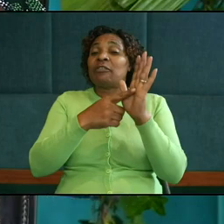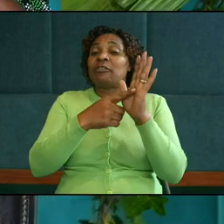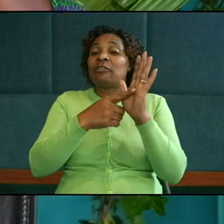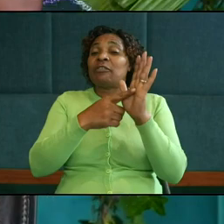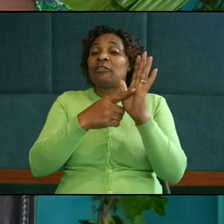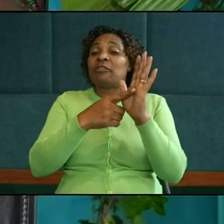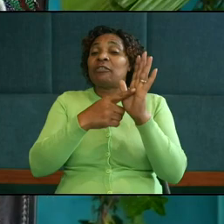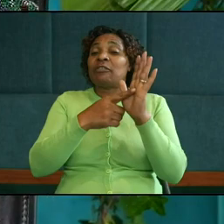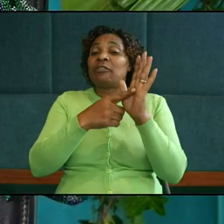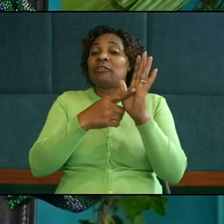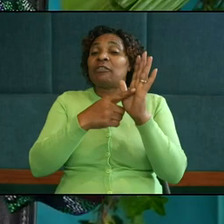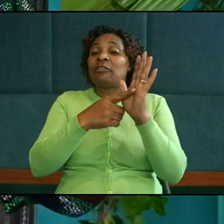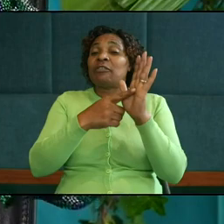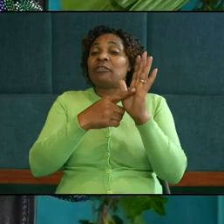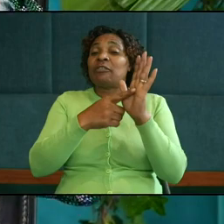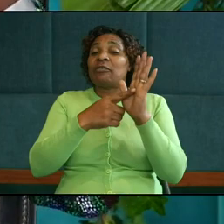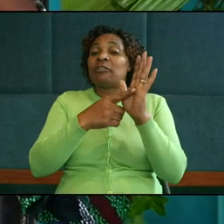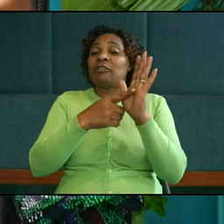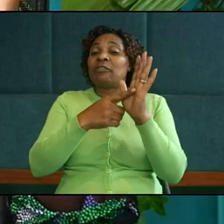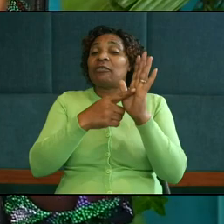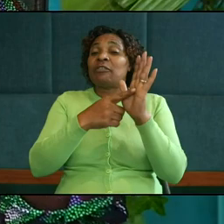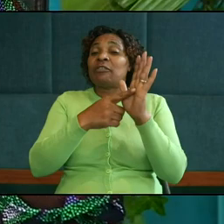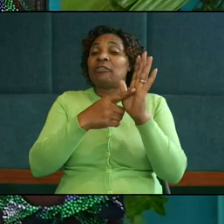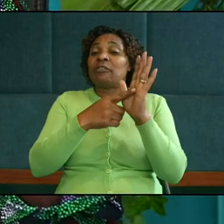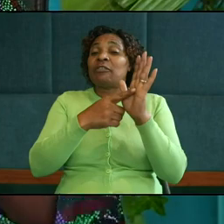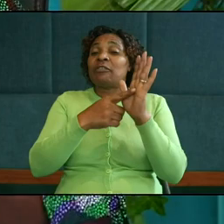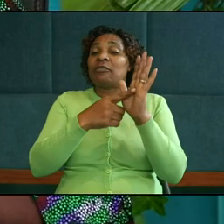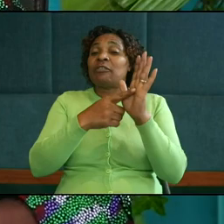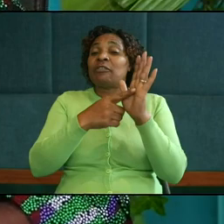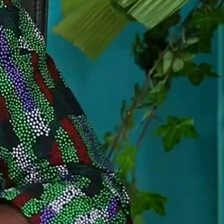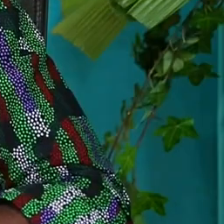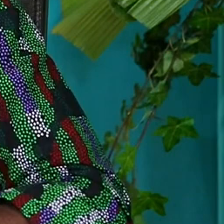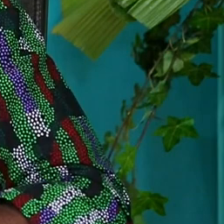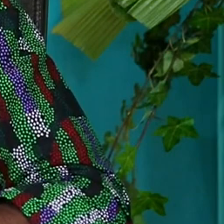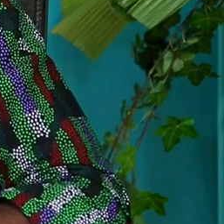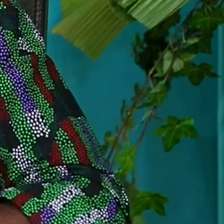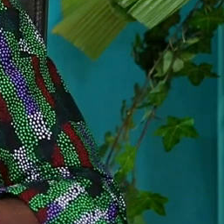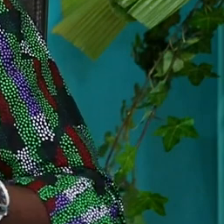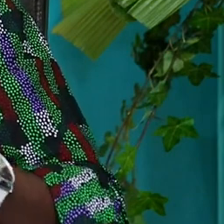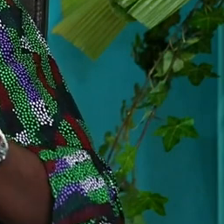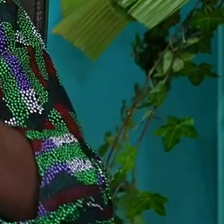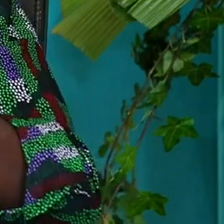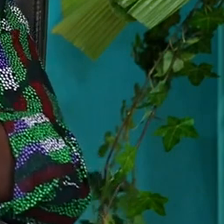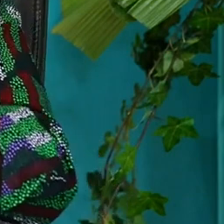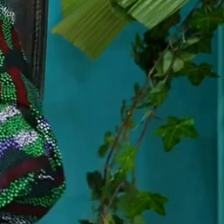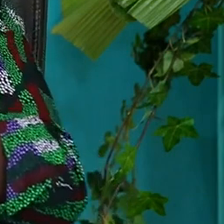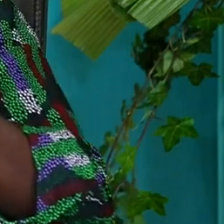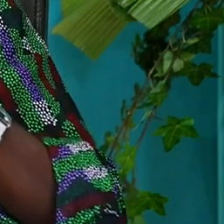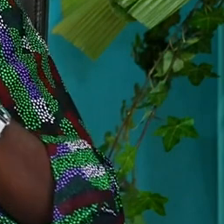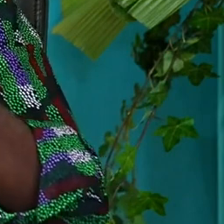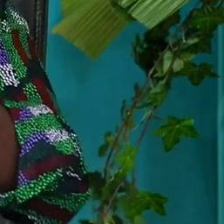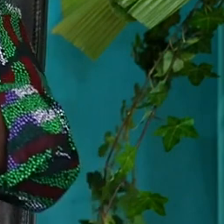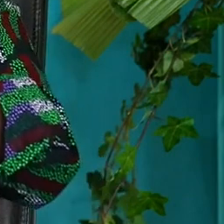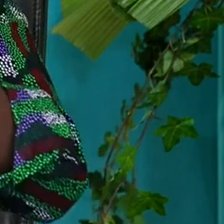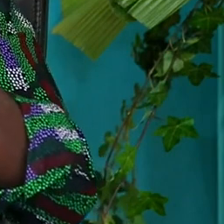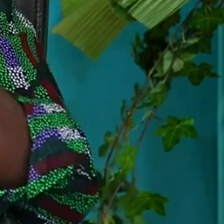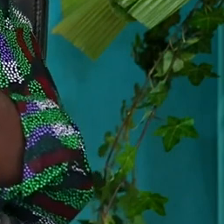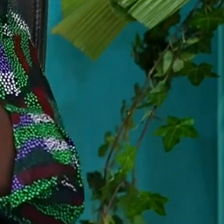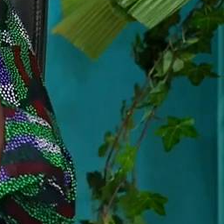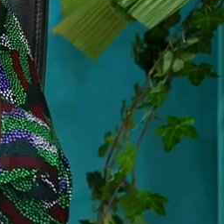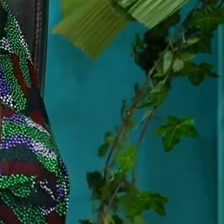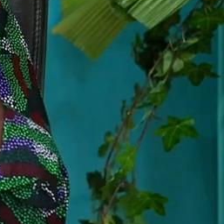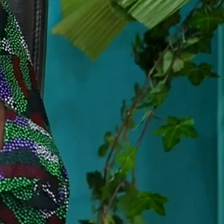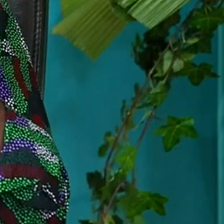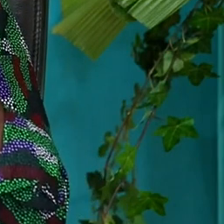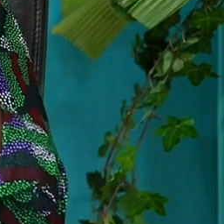align yourself with the universe. Okay, fine. But I think we look at the, I think we often shun what we do not